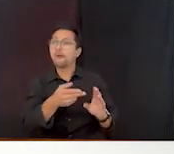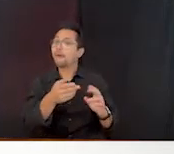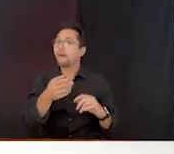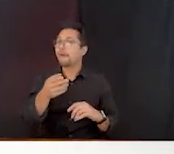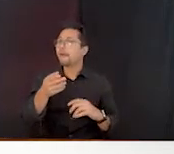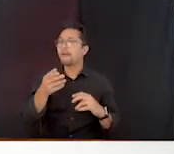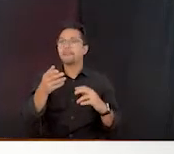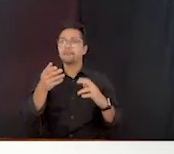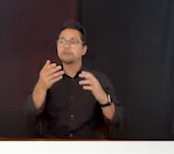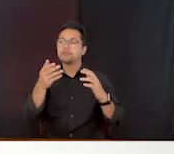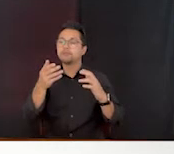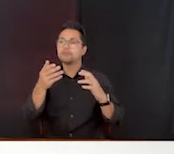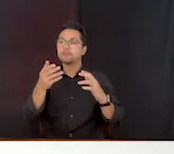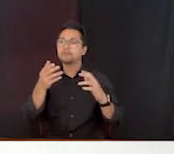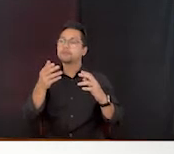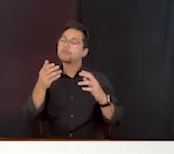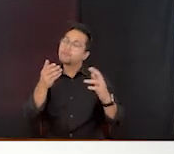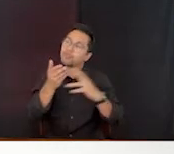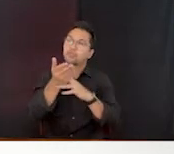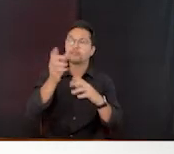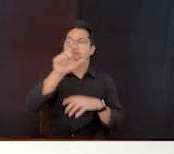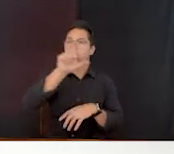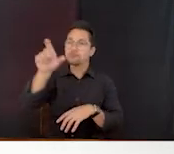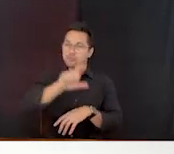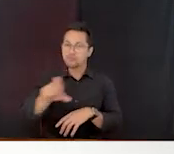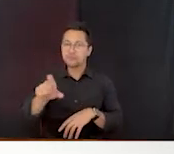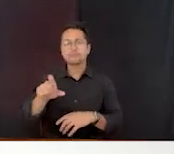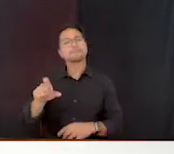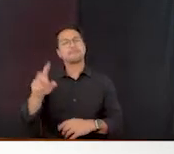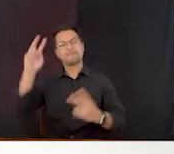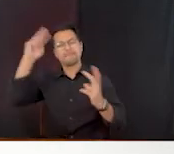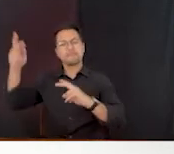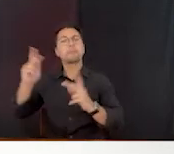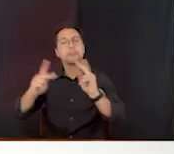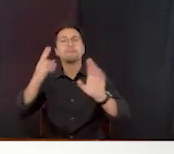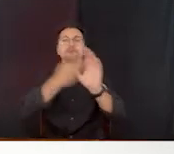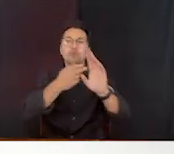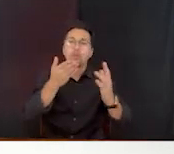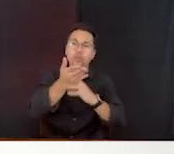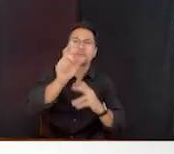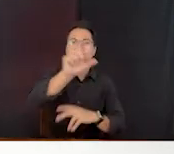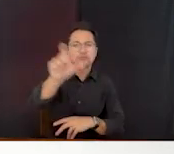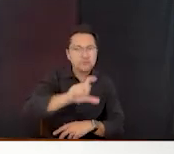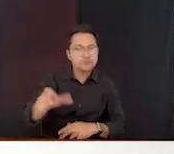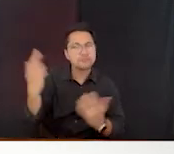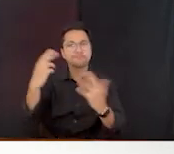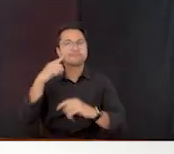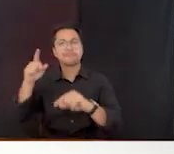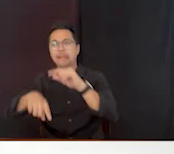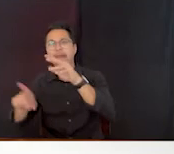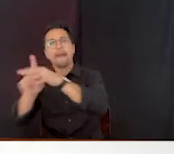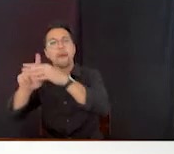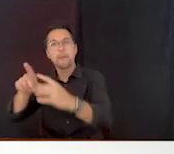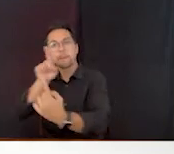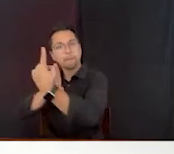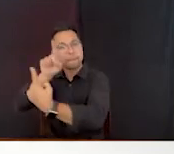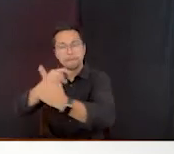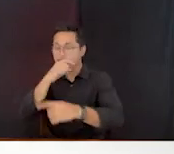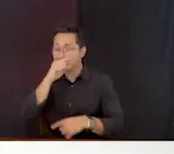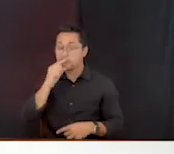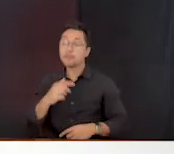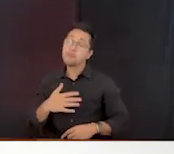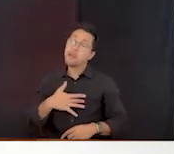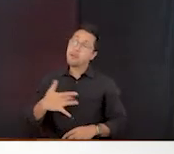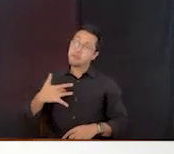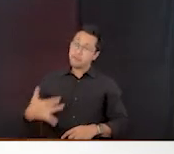over Zoom, just because we weren't all in the same place. So really more of where I saw challenges was with my friends,